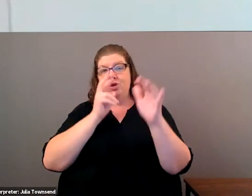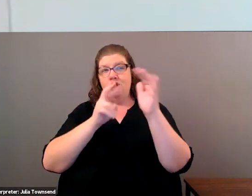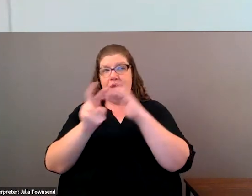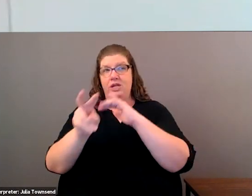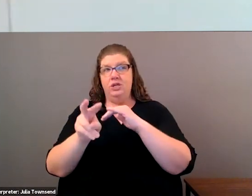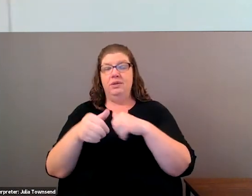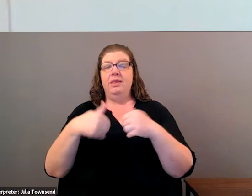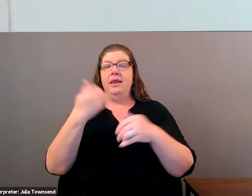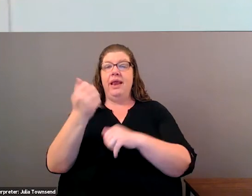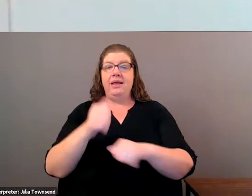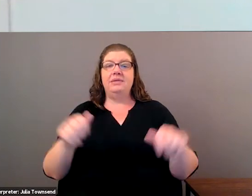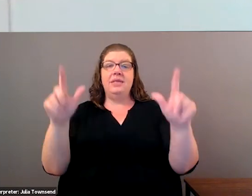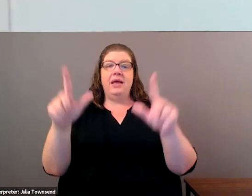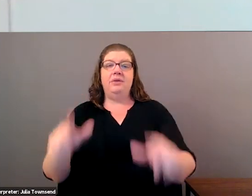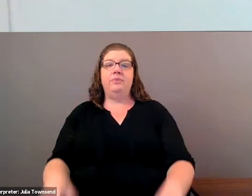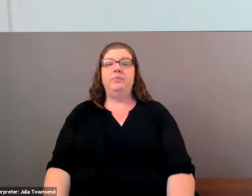please.